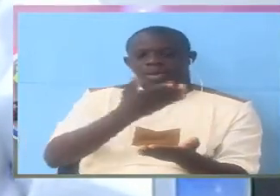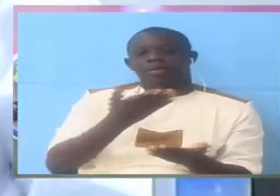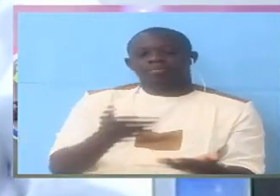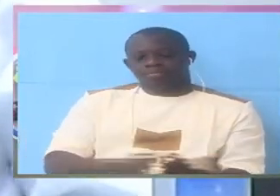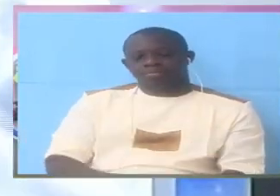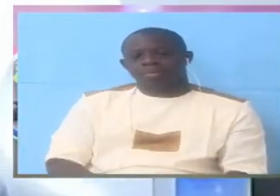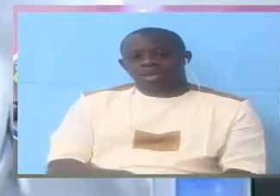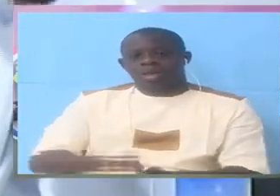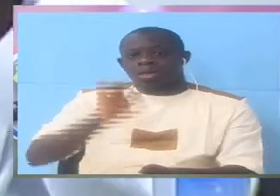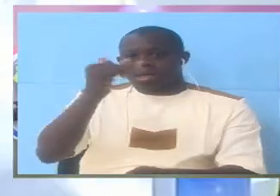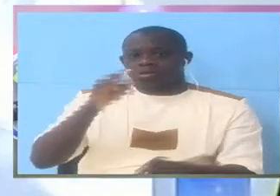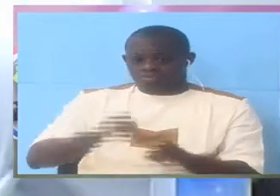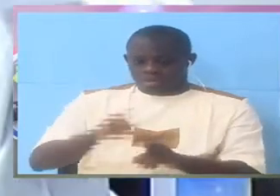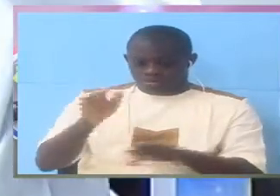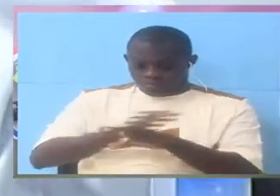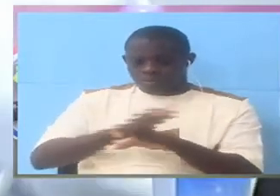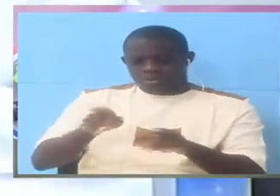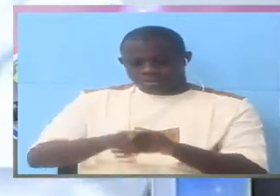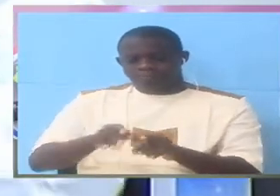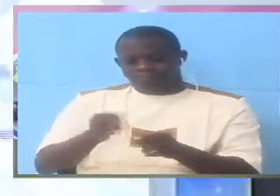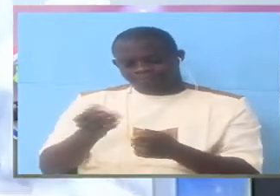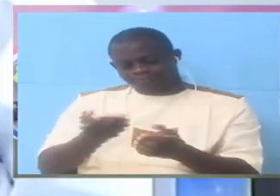I have even taken an ablution.